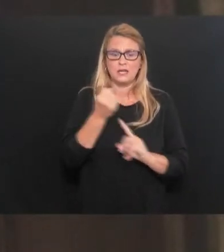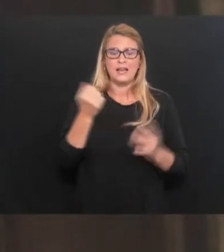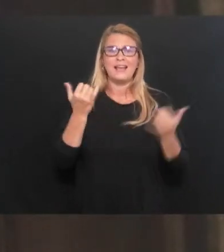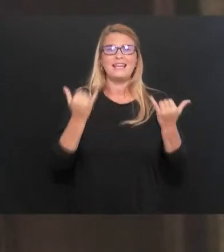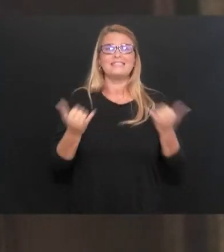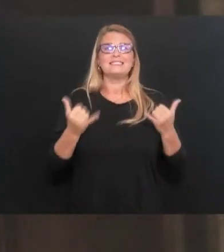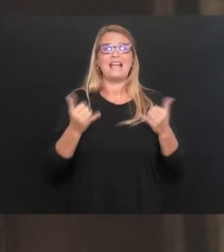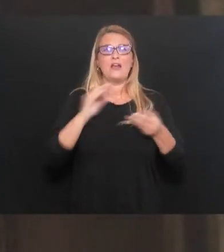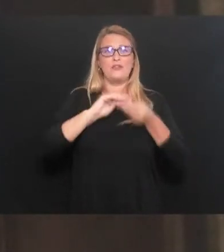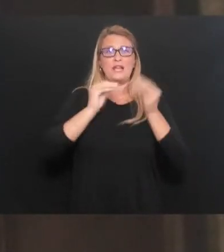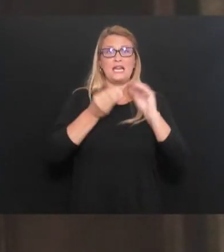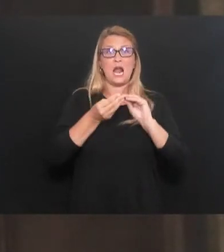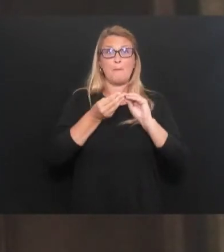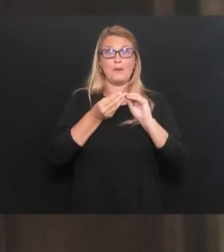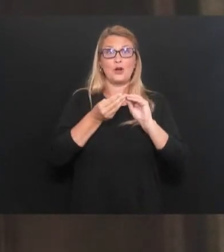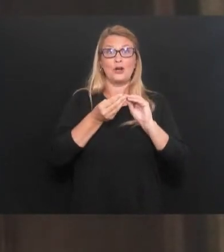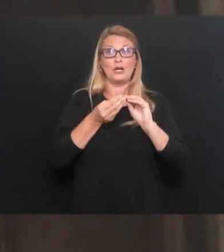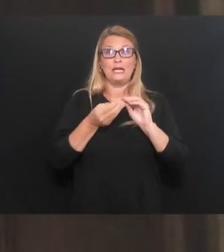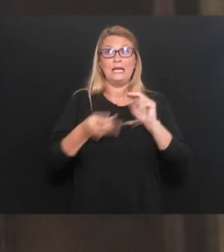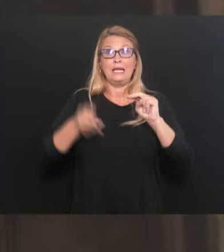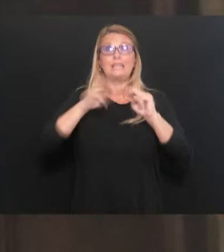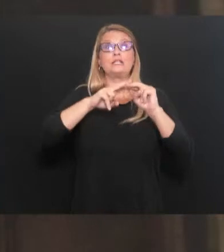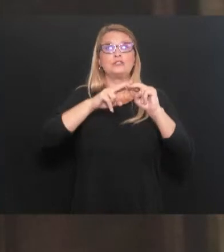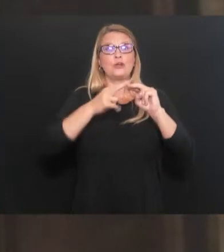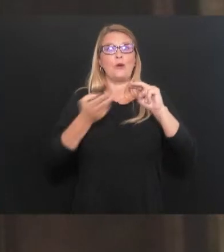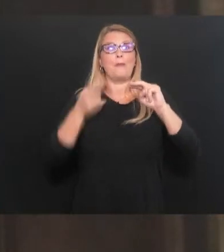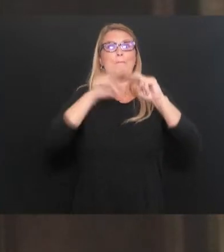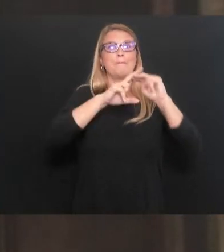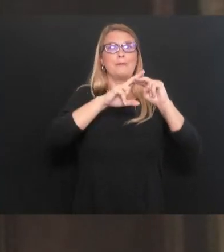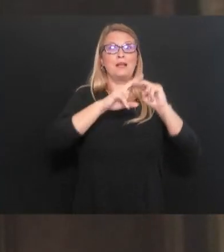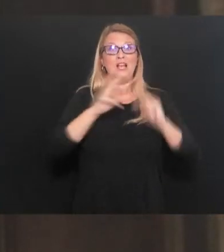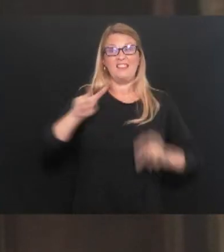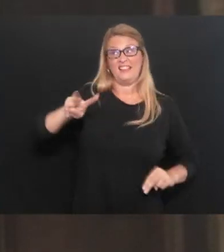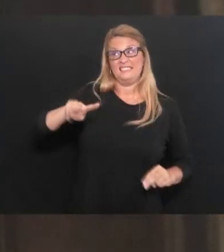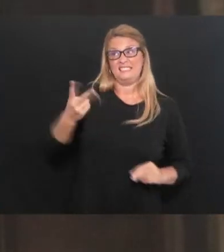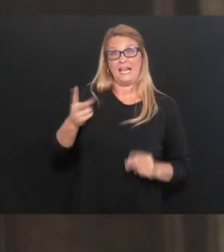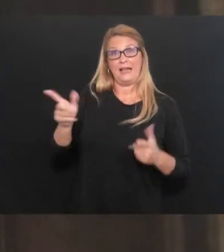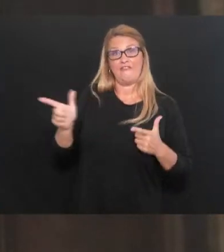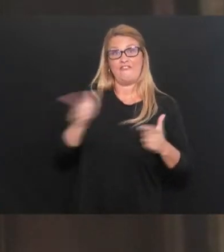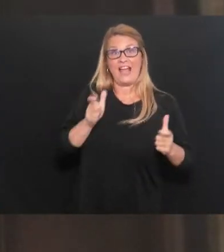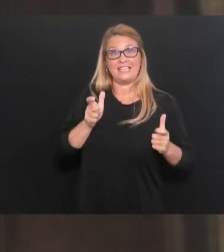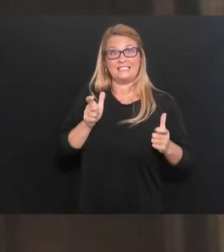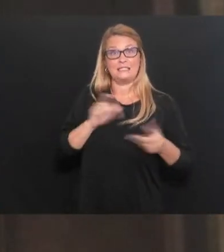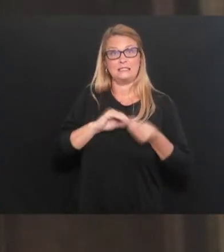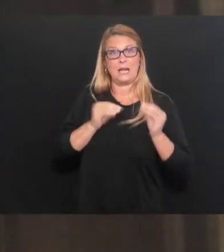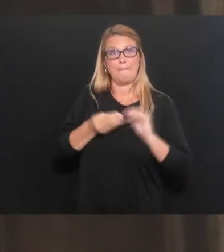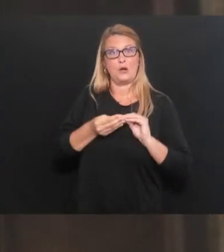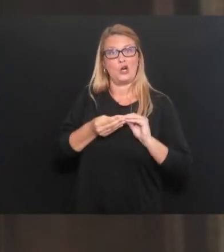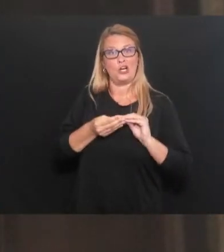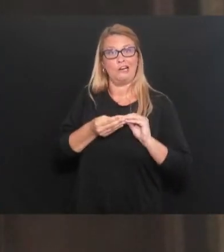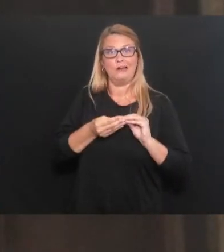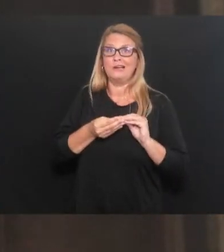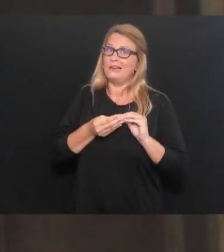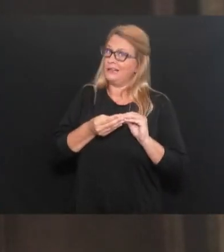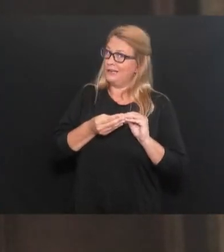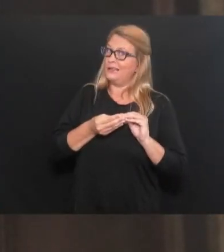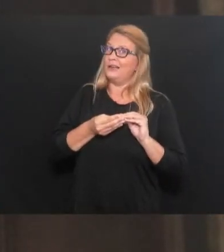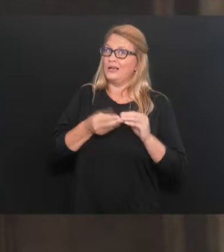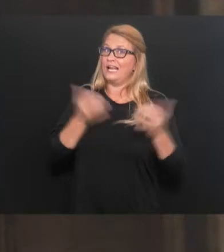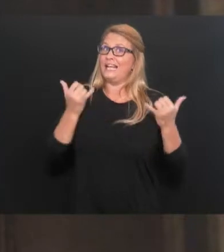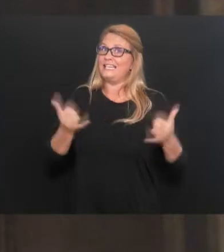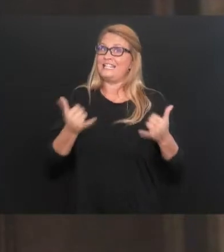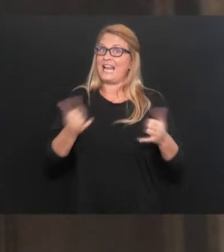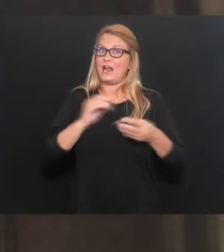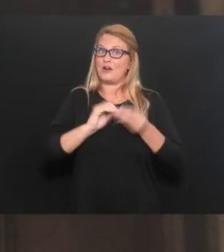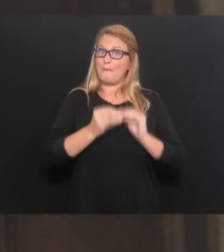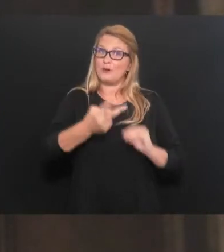is rising at the second fastest rate in the country per Becker's News. So we are now number 2 in